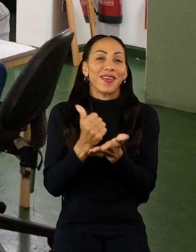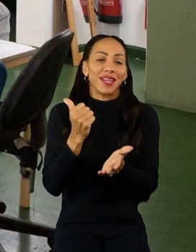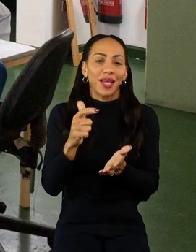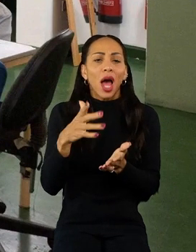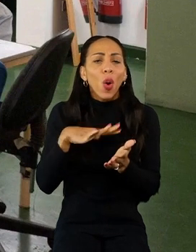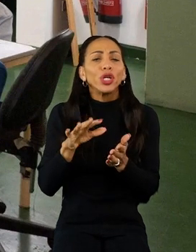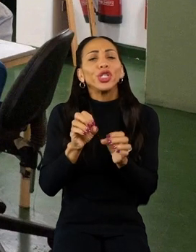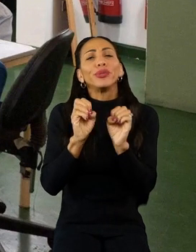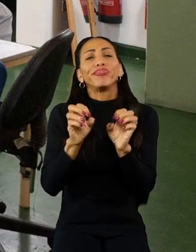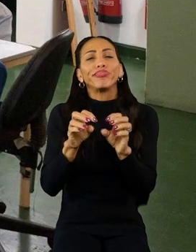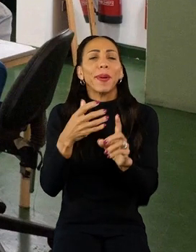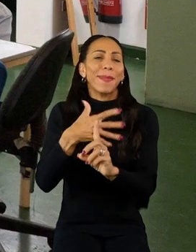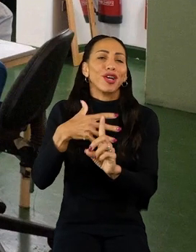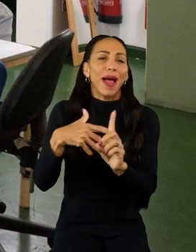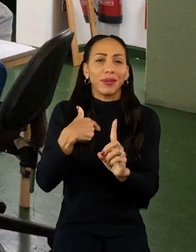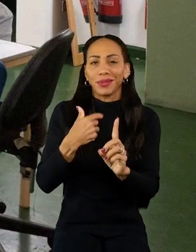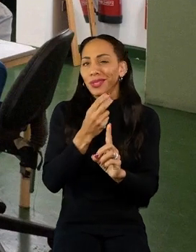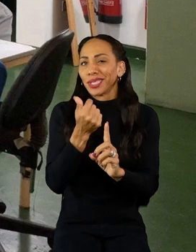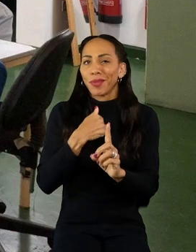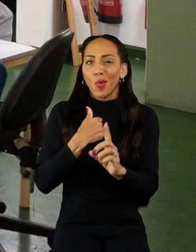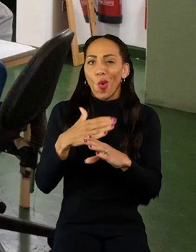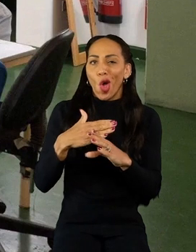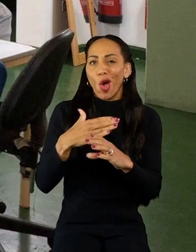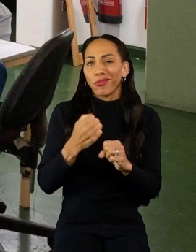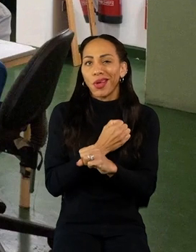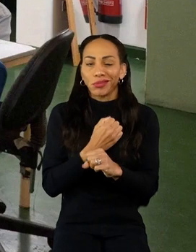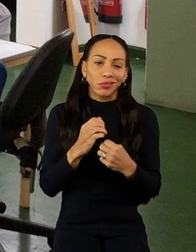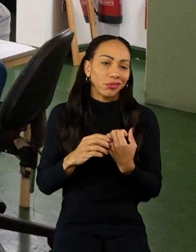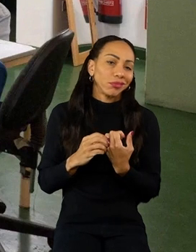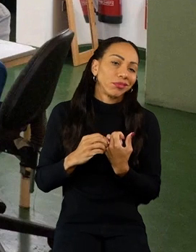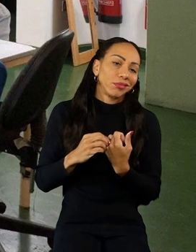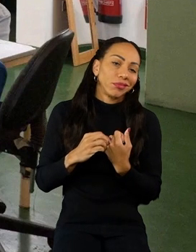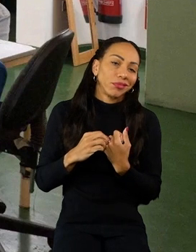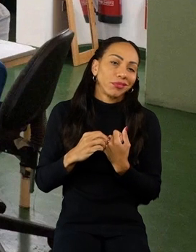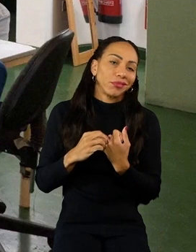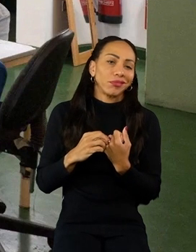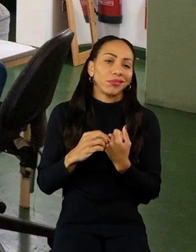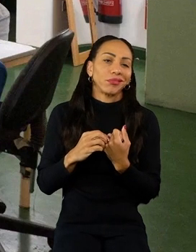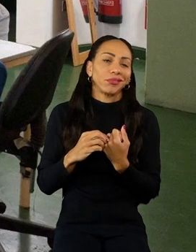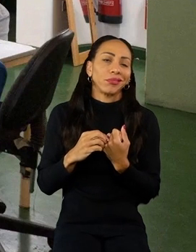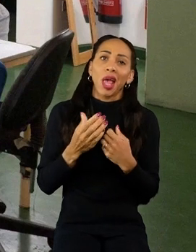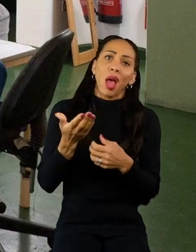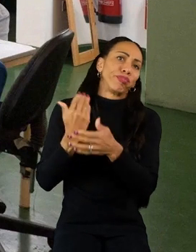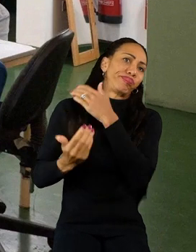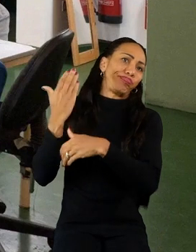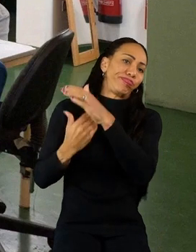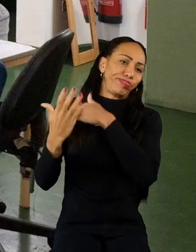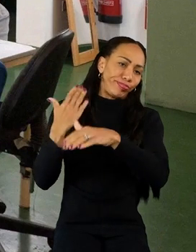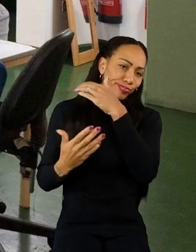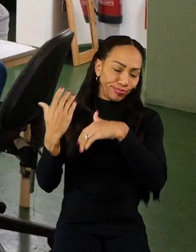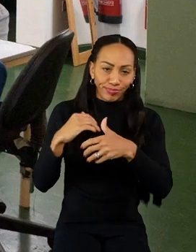earlier. But anyway, you're here now. Fantastic. So I just wanted to give you a little bit of background to some of the work that I've done.